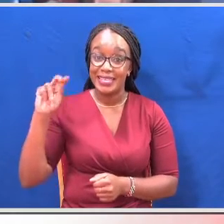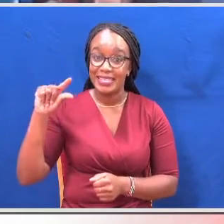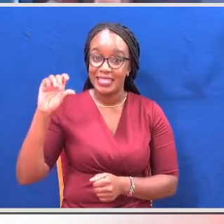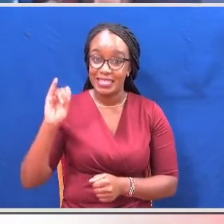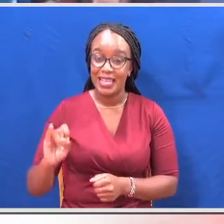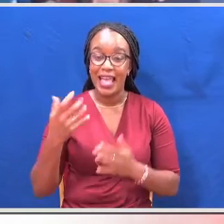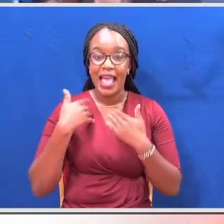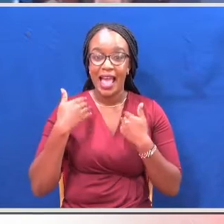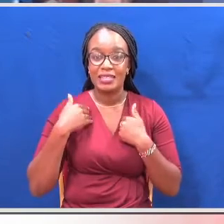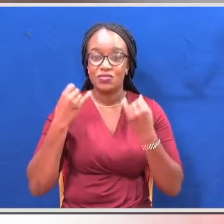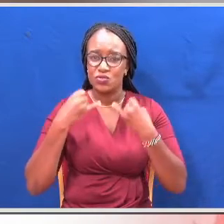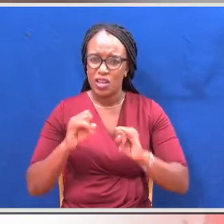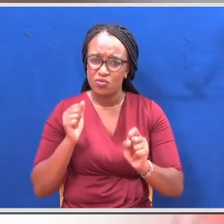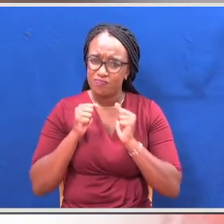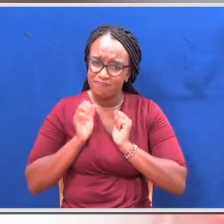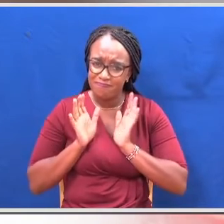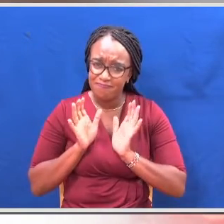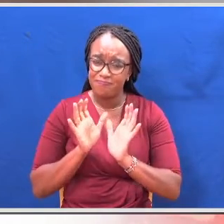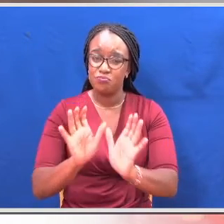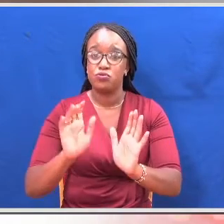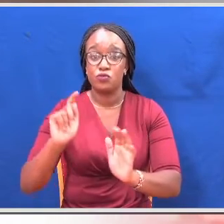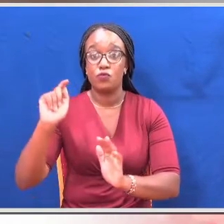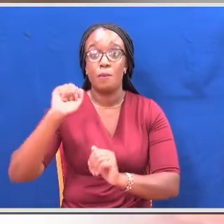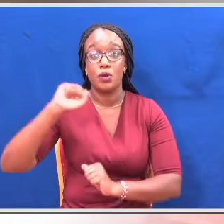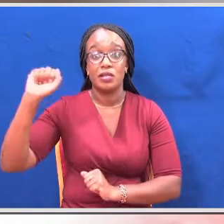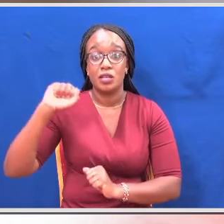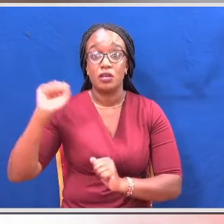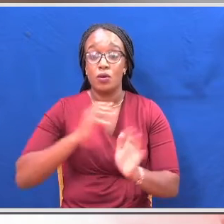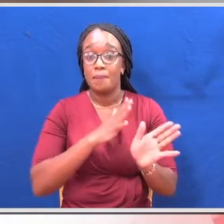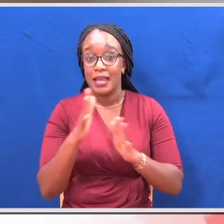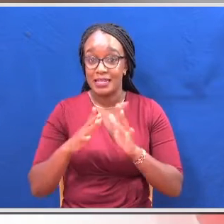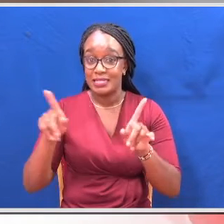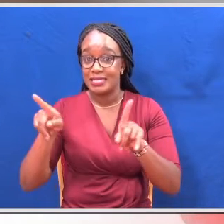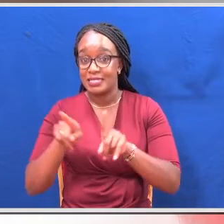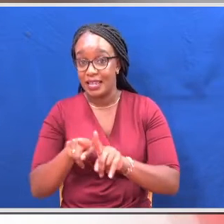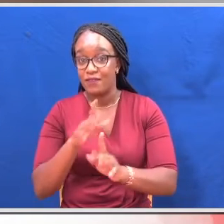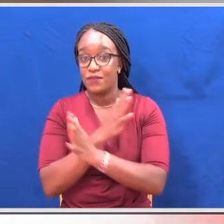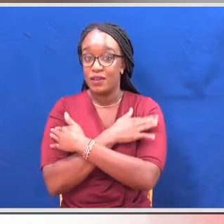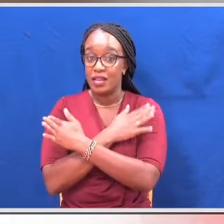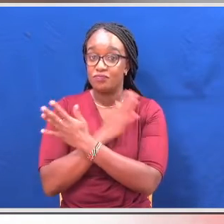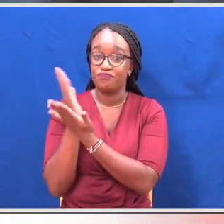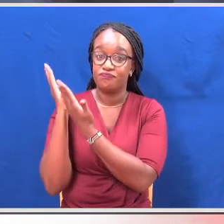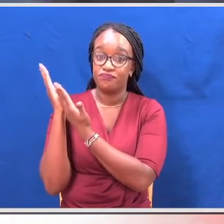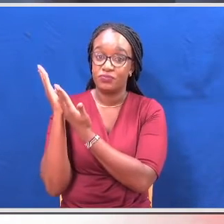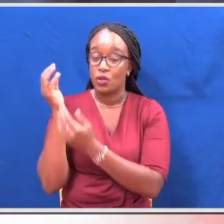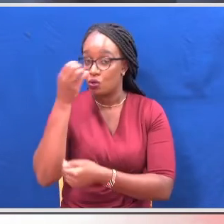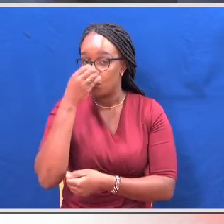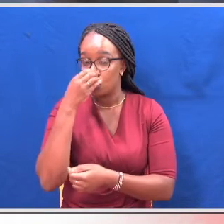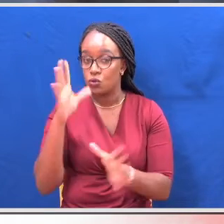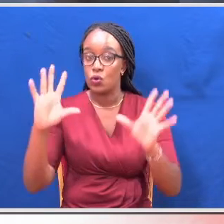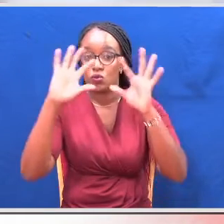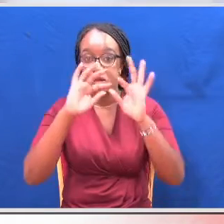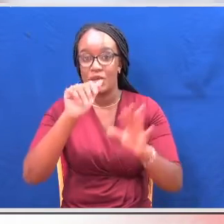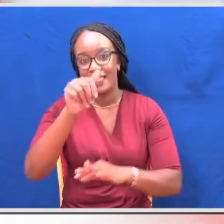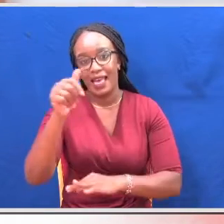coastal political outfit, and if Kwale Governor Salim Vuria, who is Ruto's point man at the coast, joins hands with his coastal